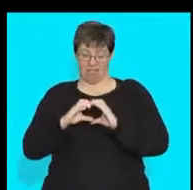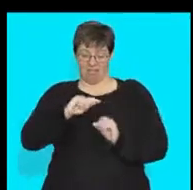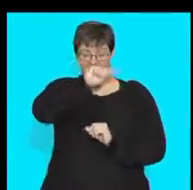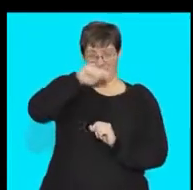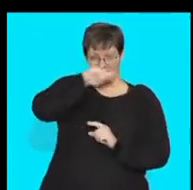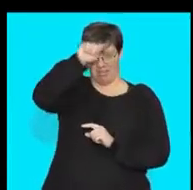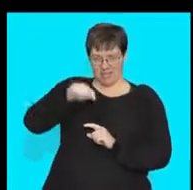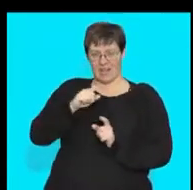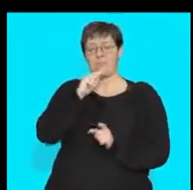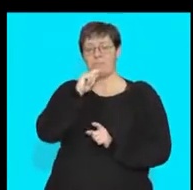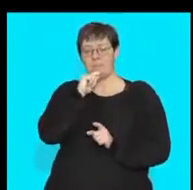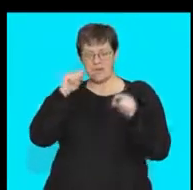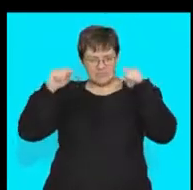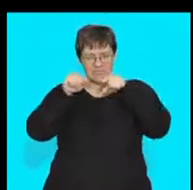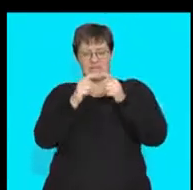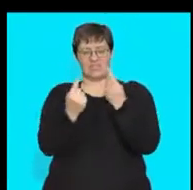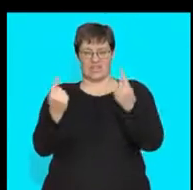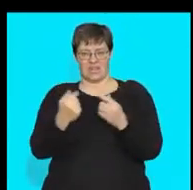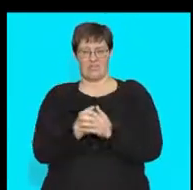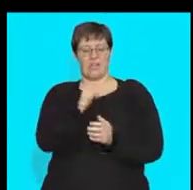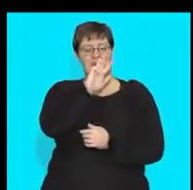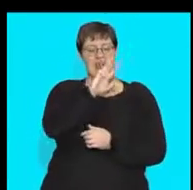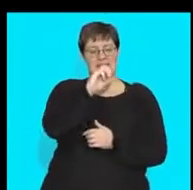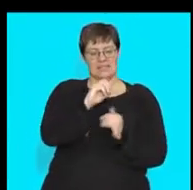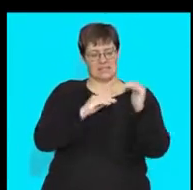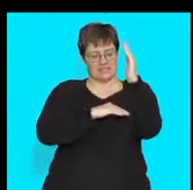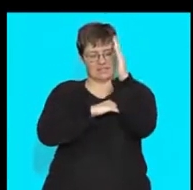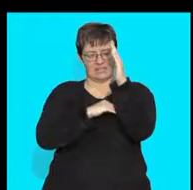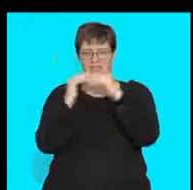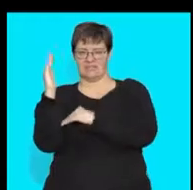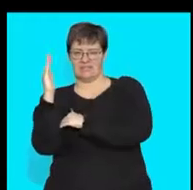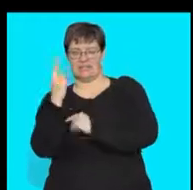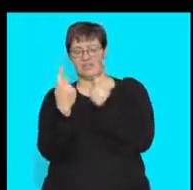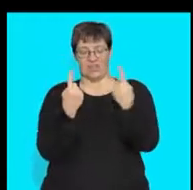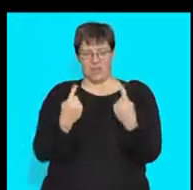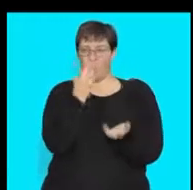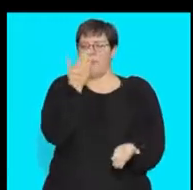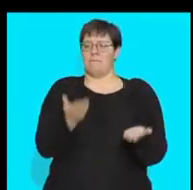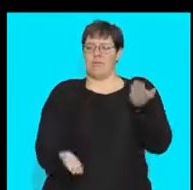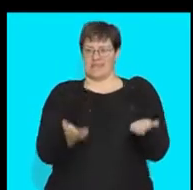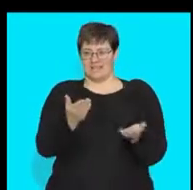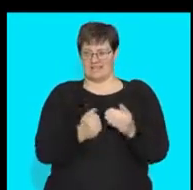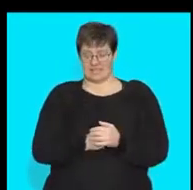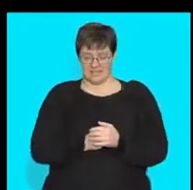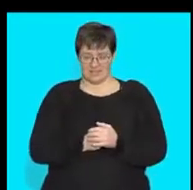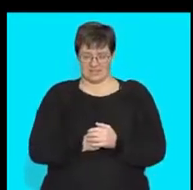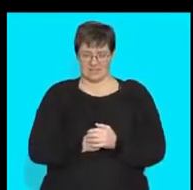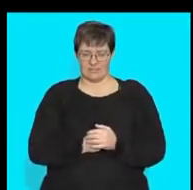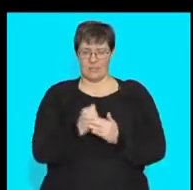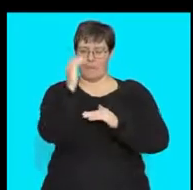canals, right? And they are perpendicular to each other, which means 90 degrees, right? And that's all to do with balance. We'll